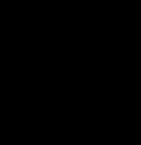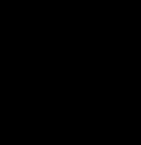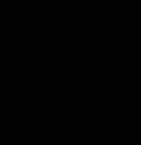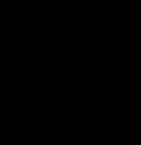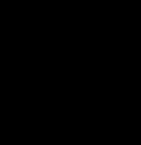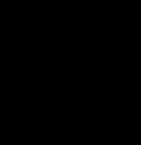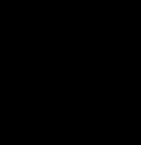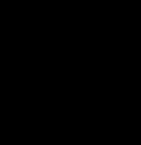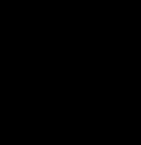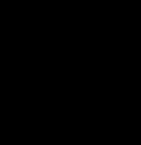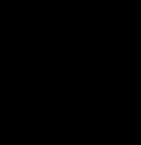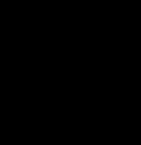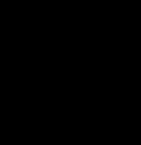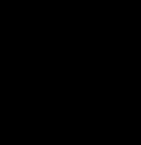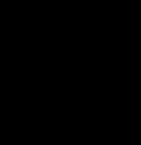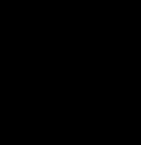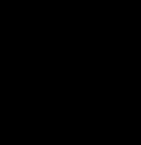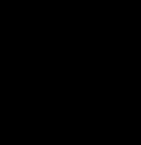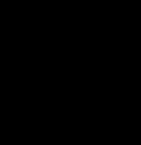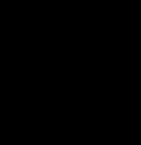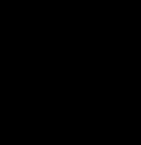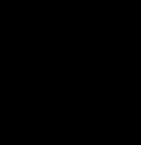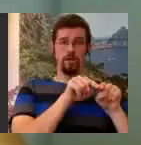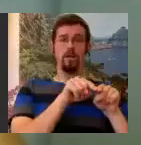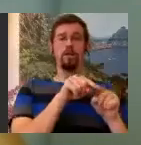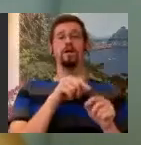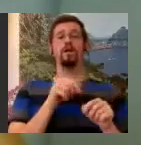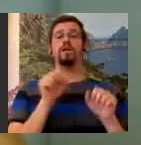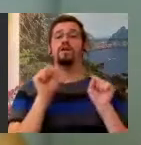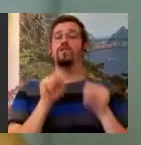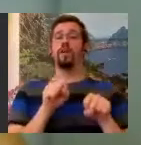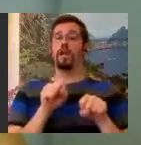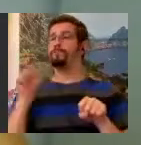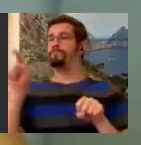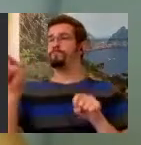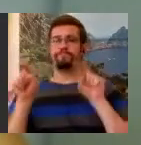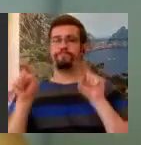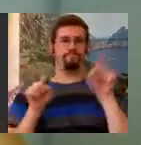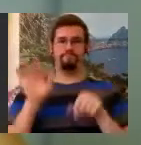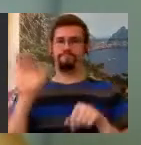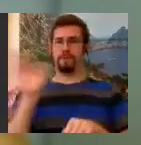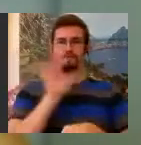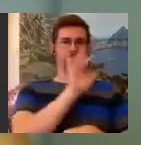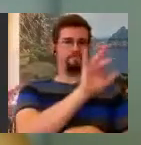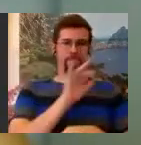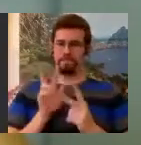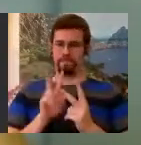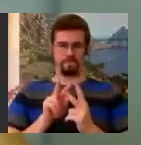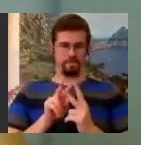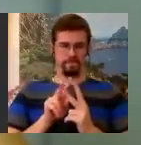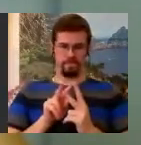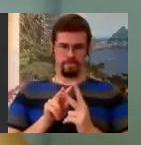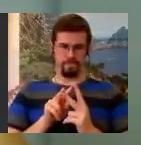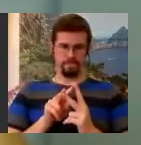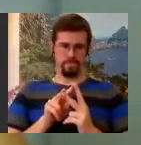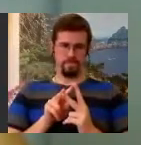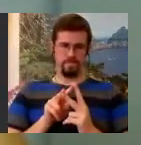boxes. This means that you can choose from both of them. You can choose both